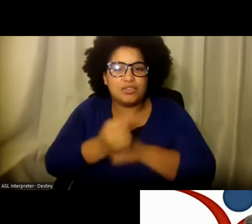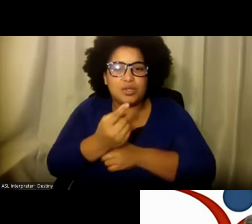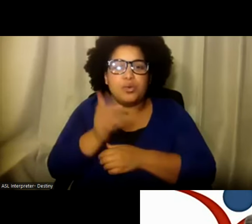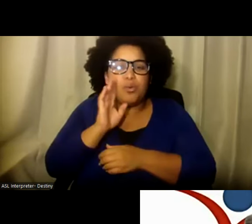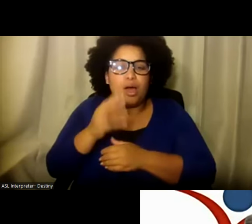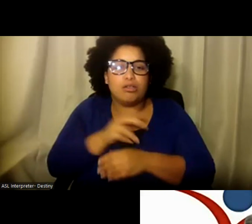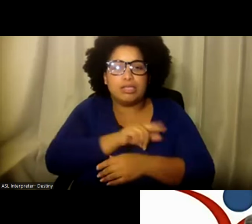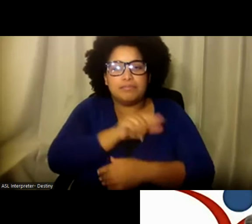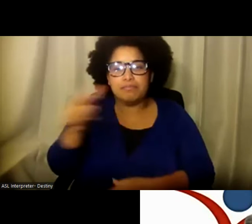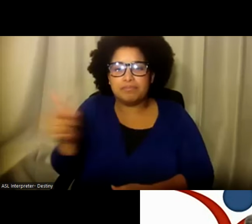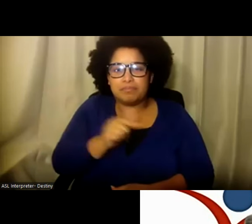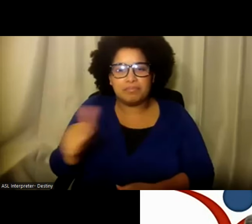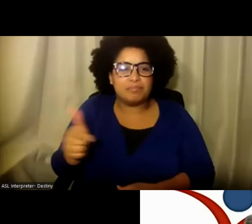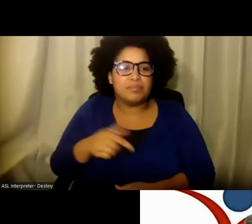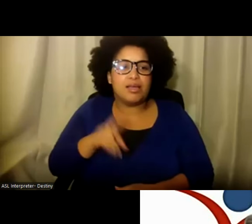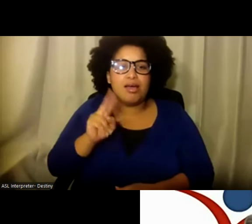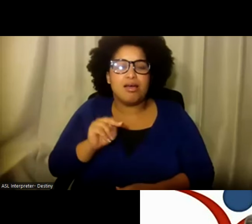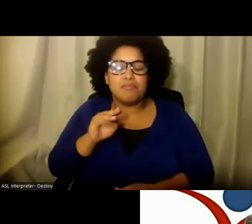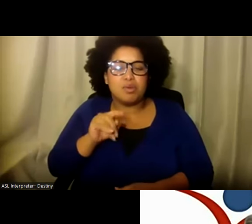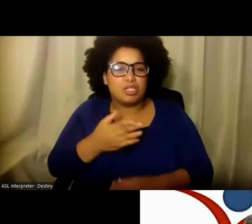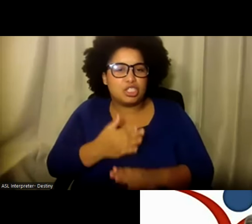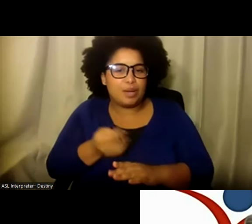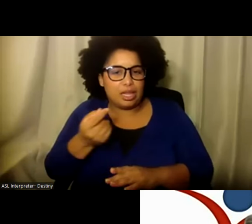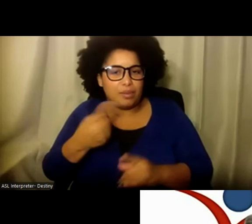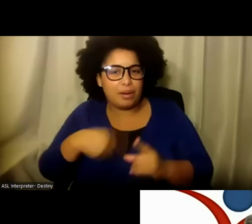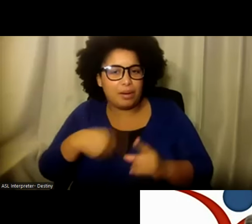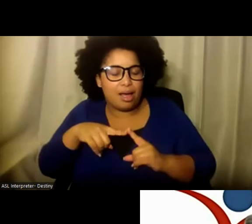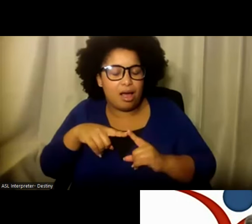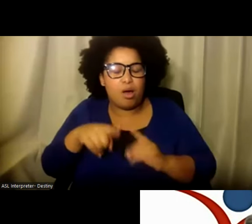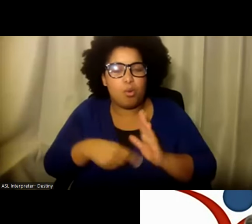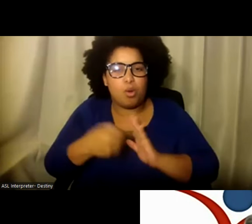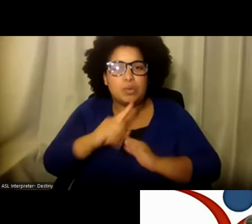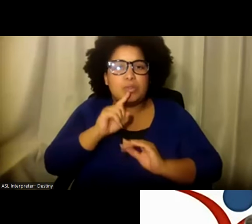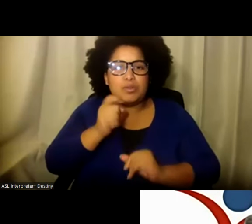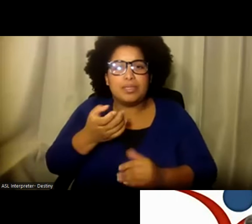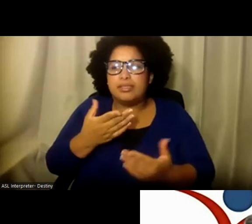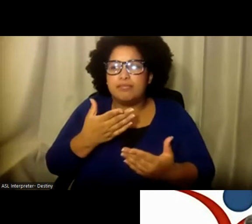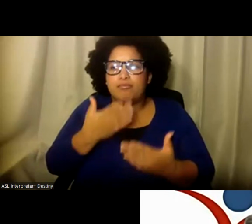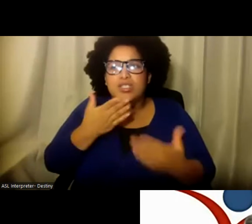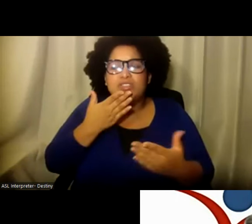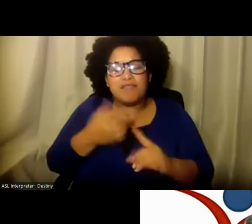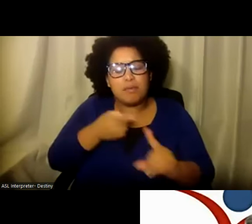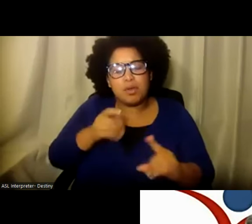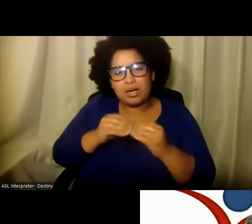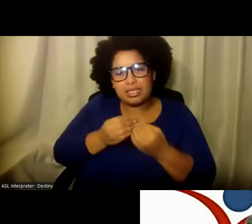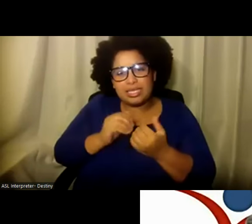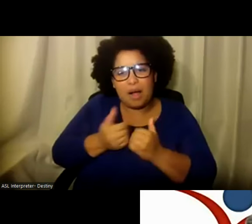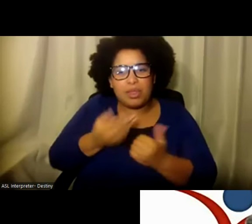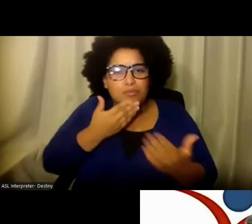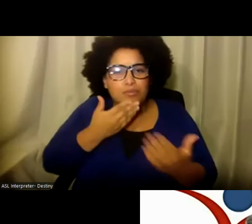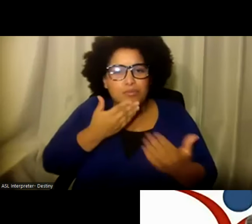take a turn coming off mute and sharing a bit about what you really appreciate from your organization and how they appreciate you.